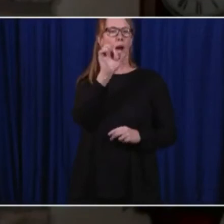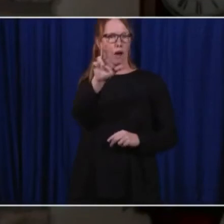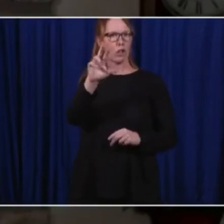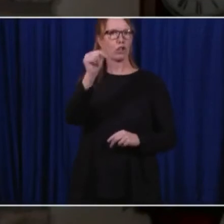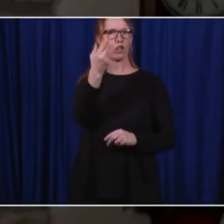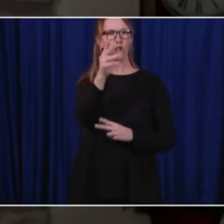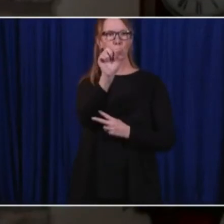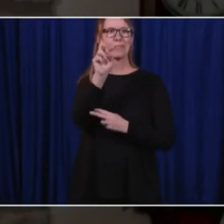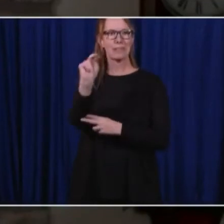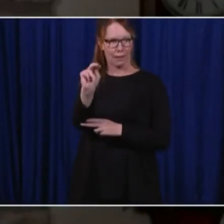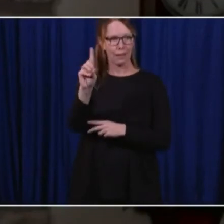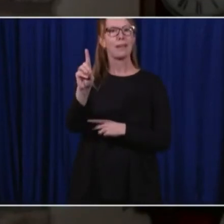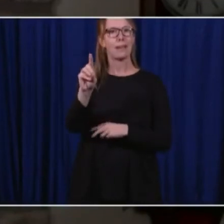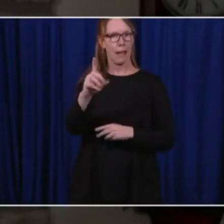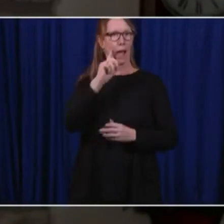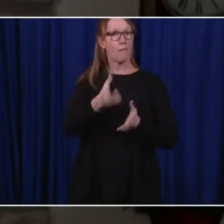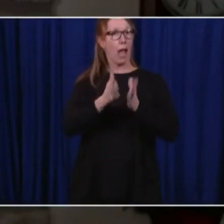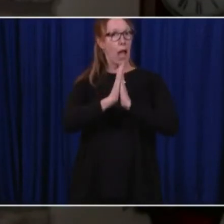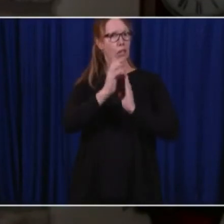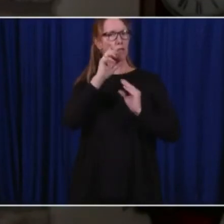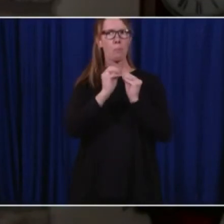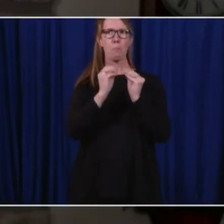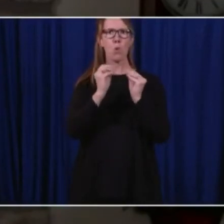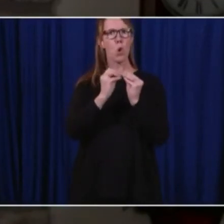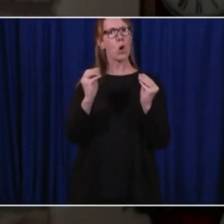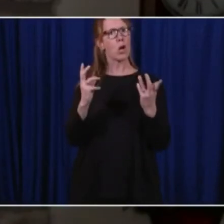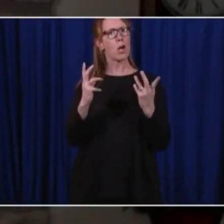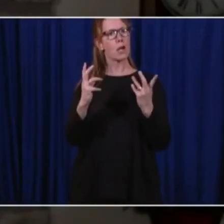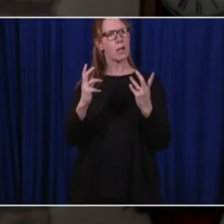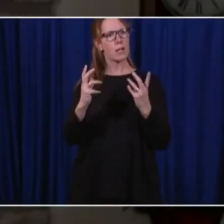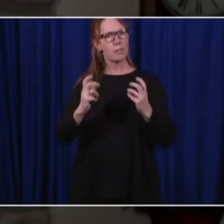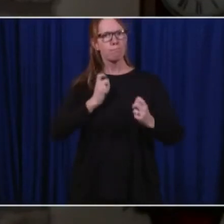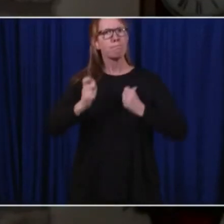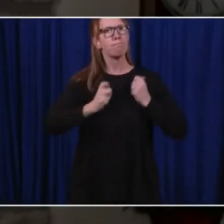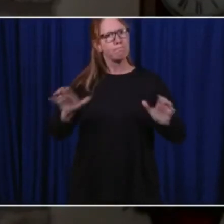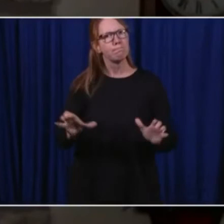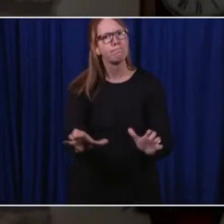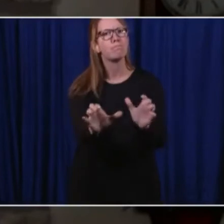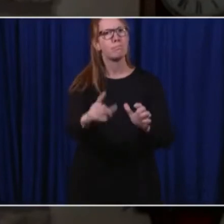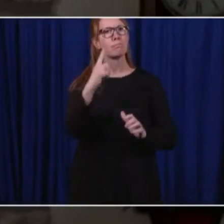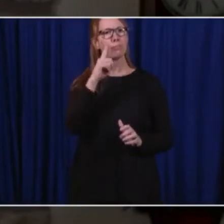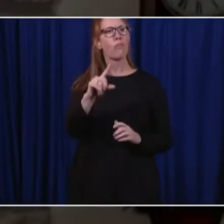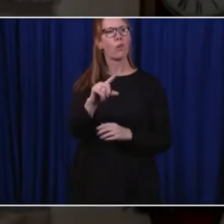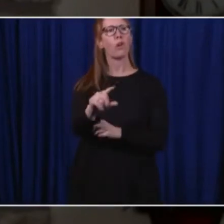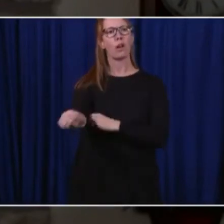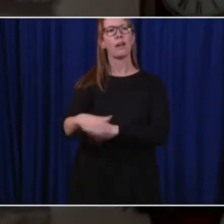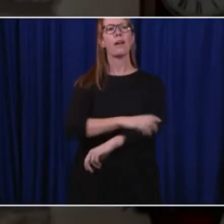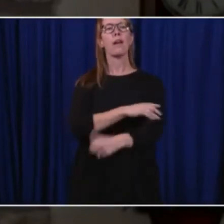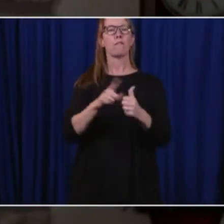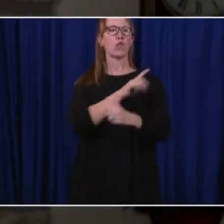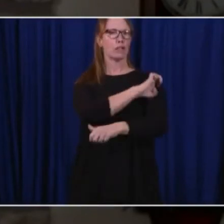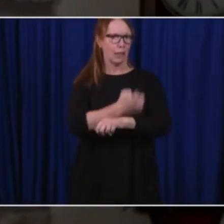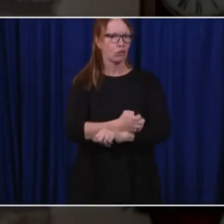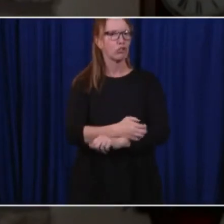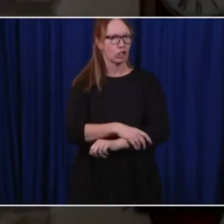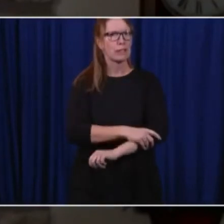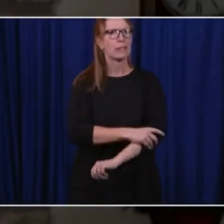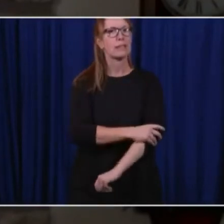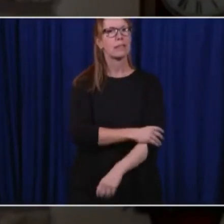calling for more aggressive action against First Energy, including hiring a third-party investigator to review the company's